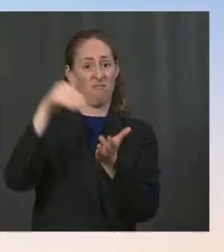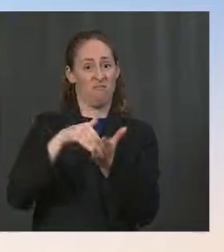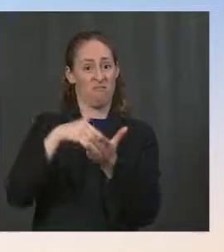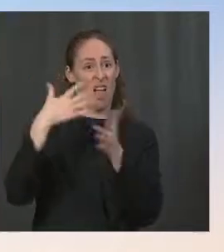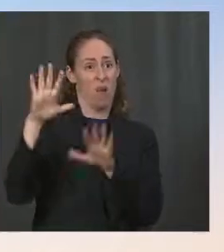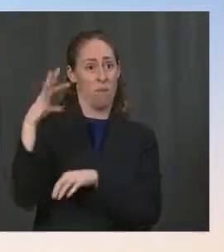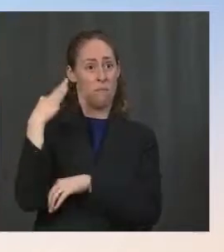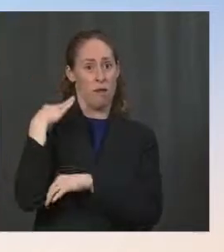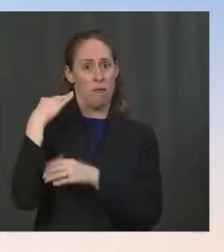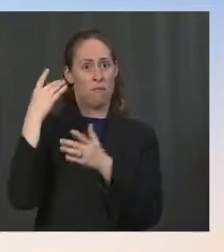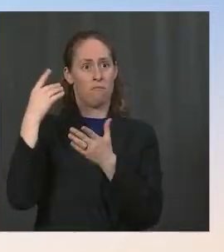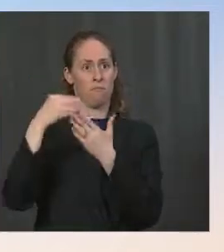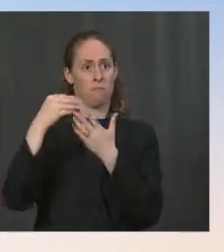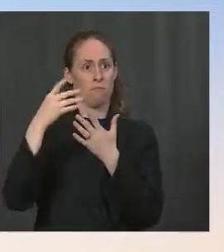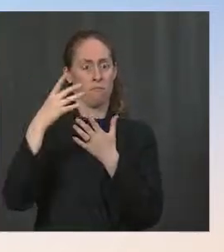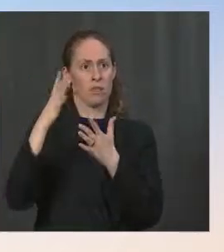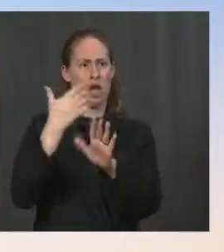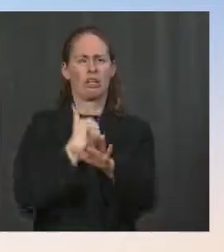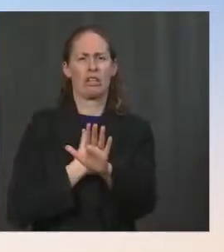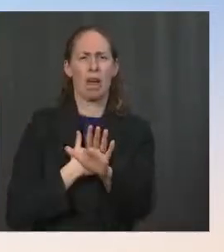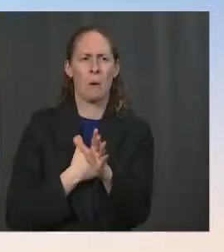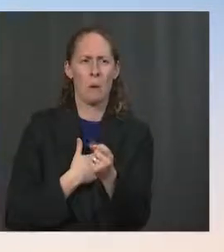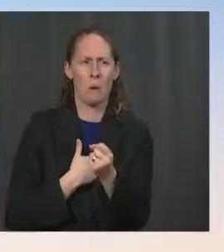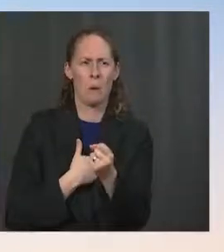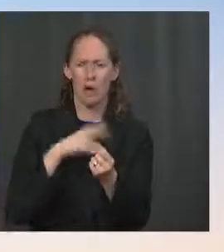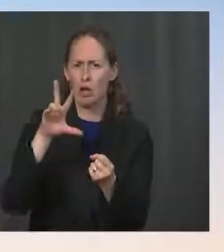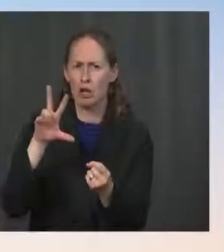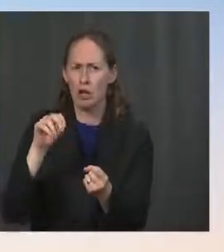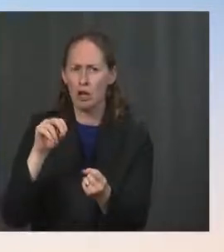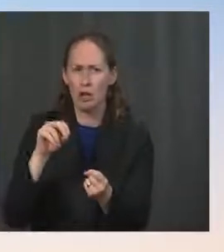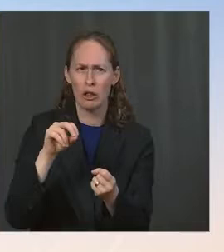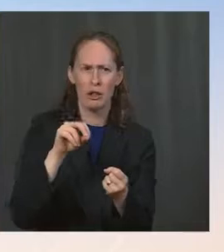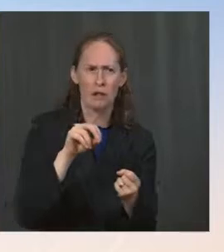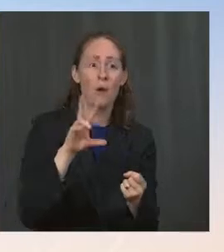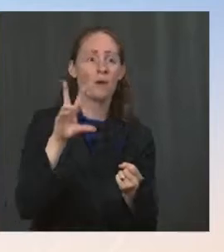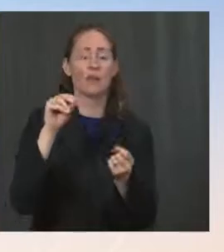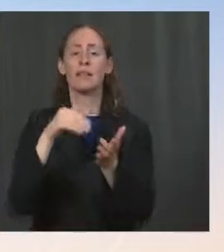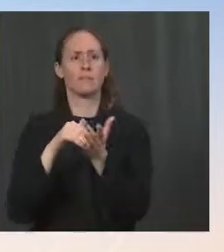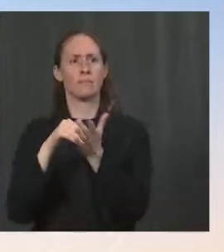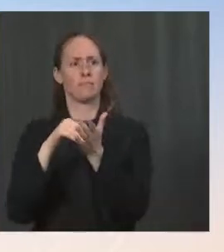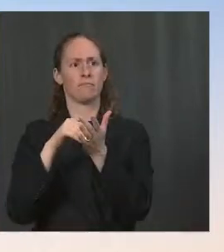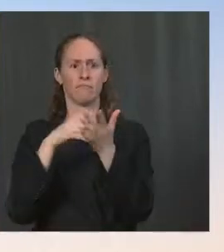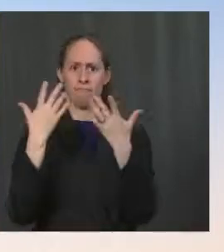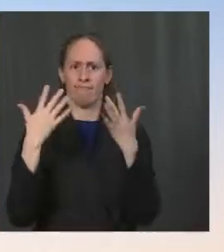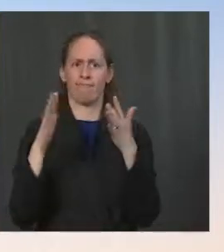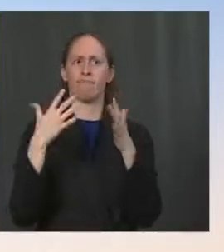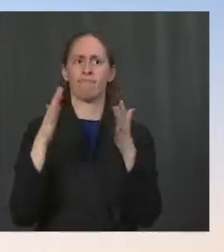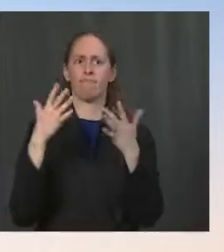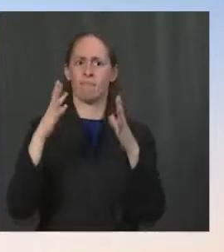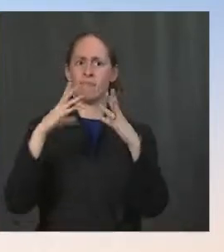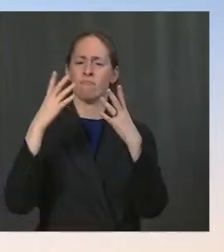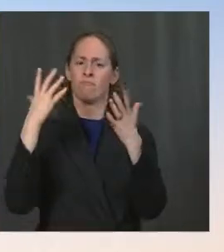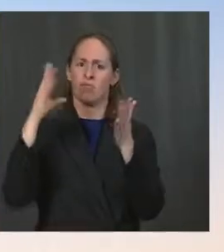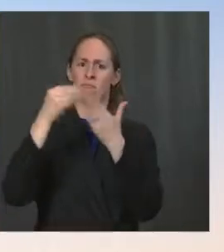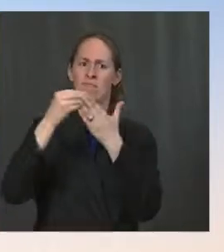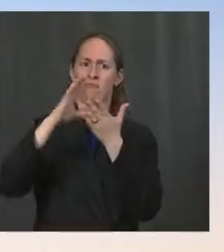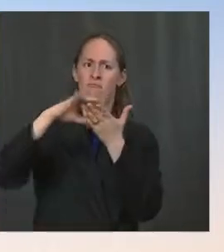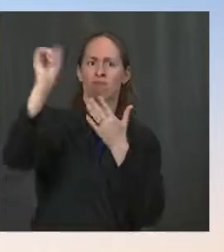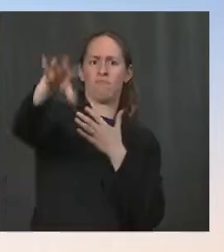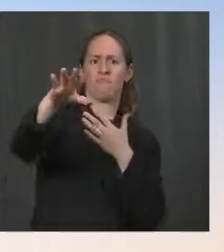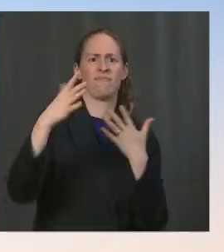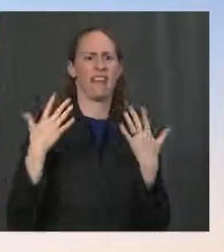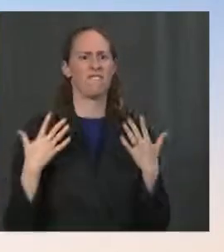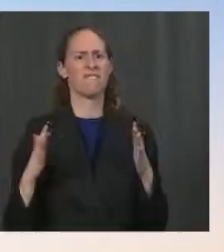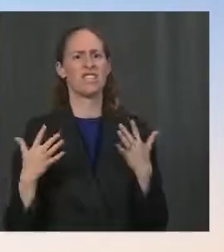checks from, or 30,000, or 31,000, I think I said, from one of these programs. So what we have done, and I've